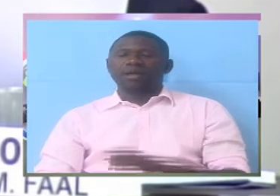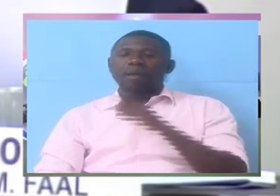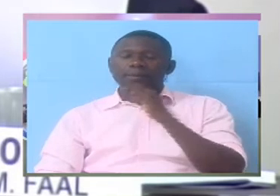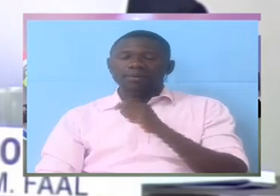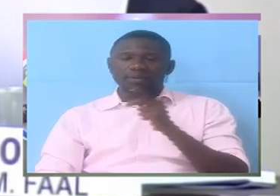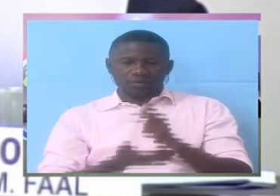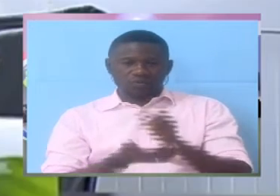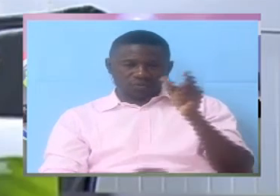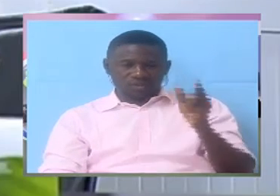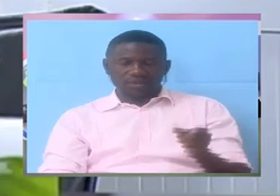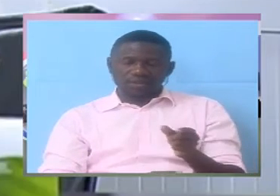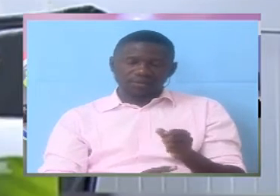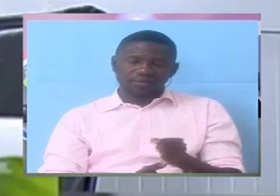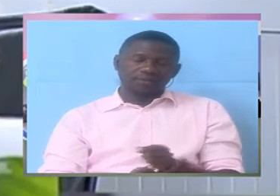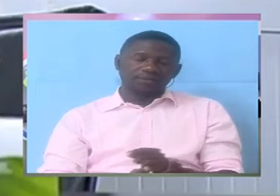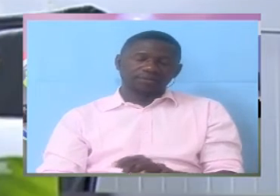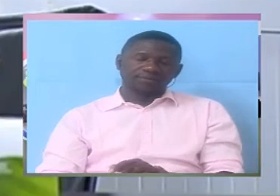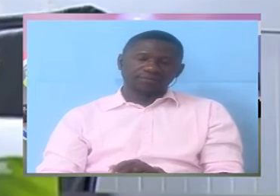Witness,